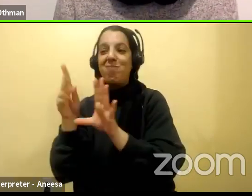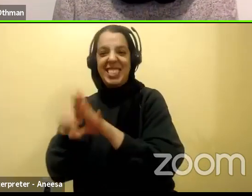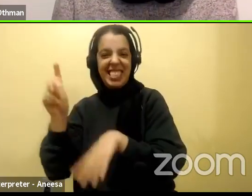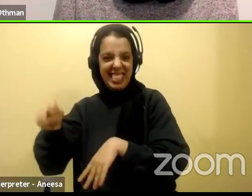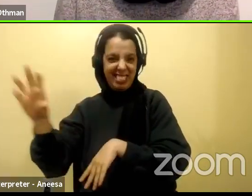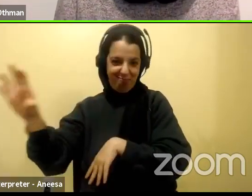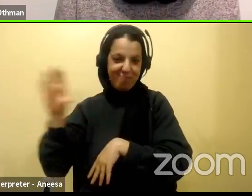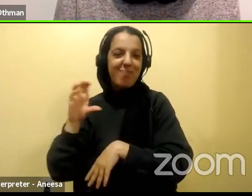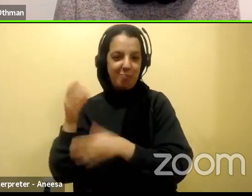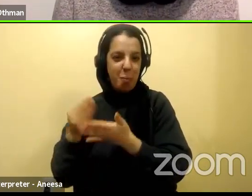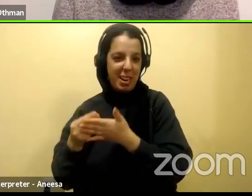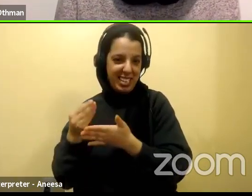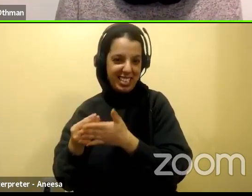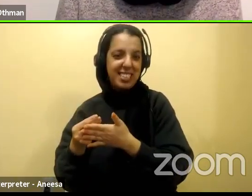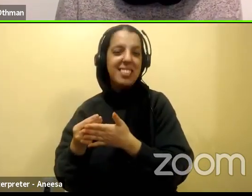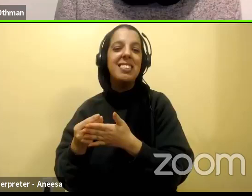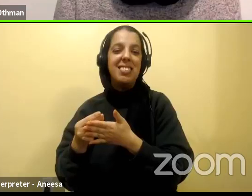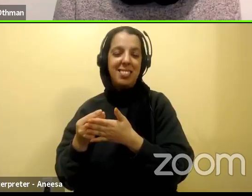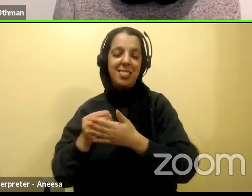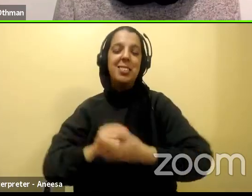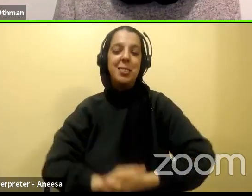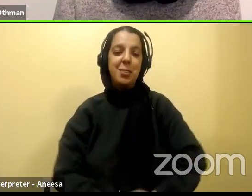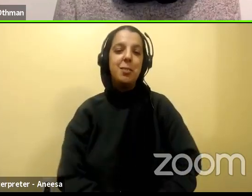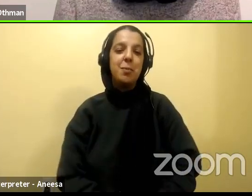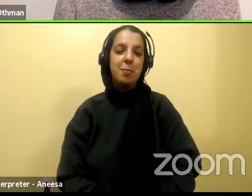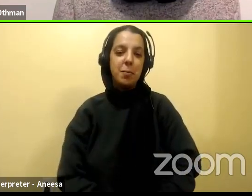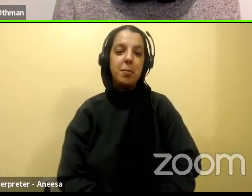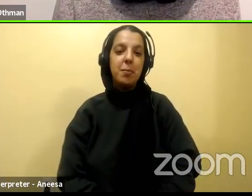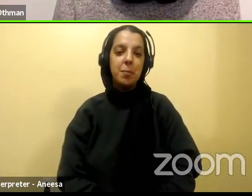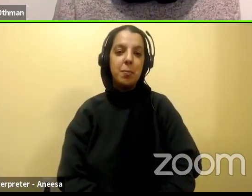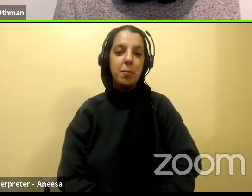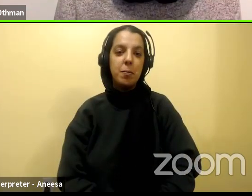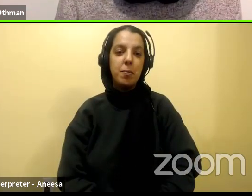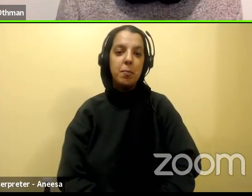these different championships.